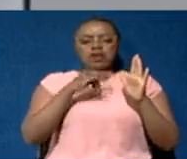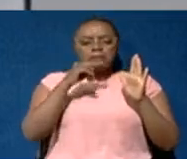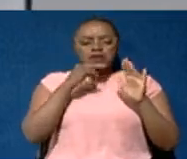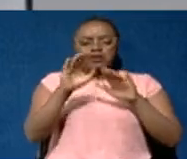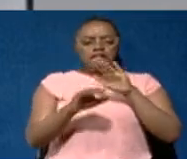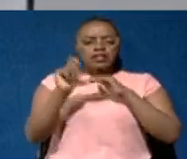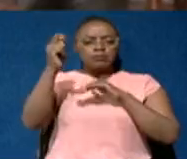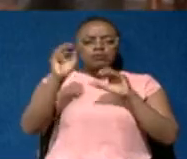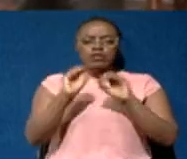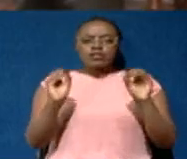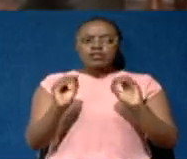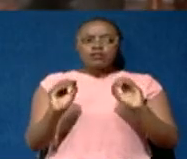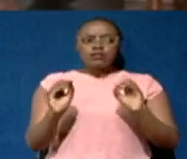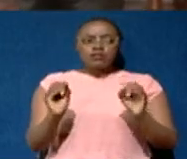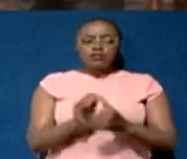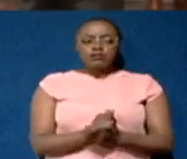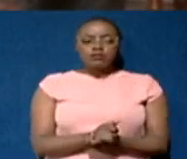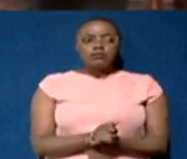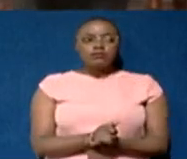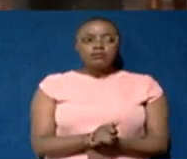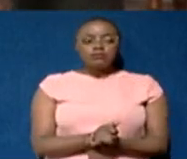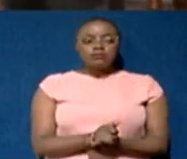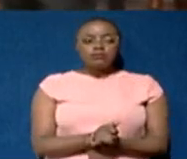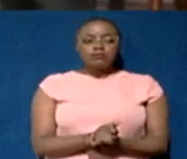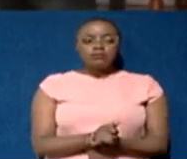of Deputy President.